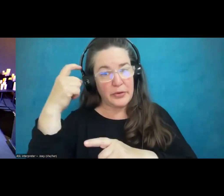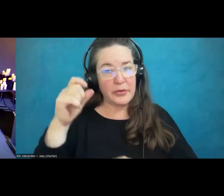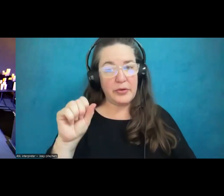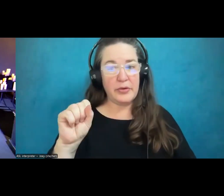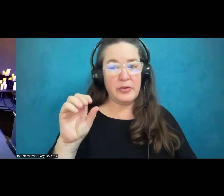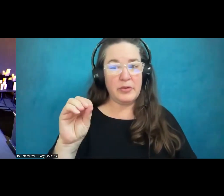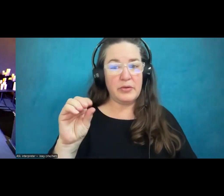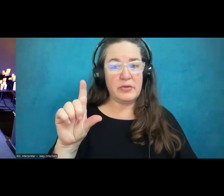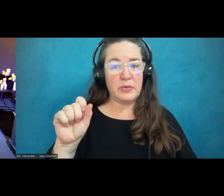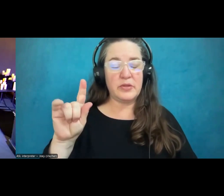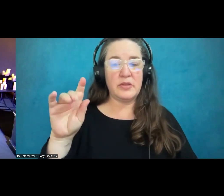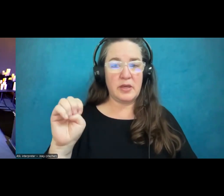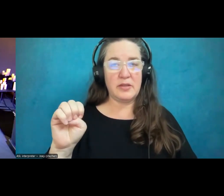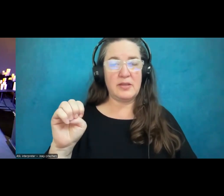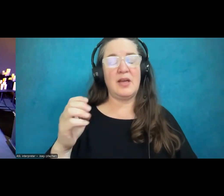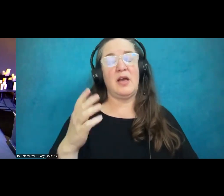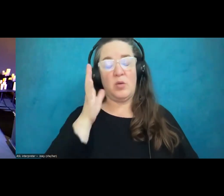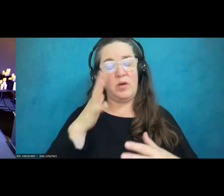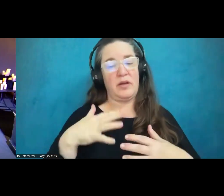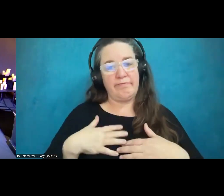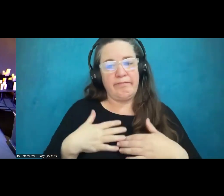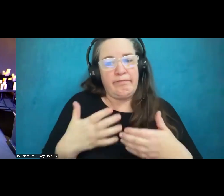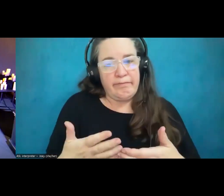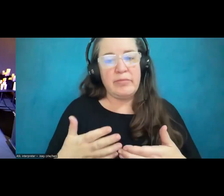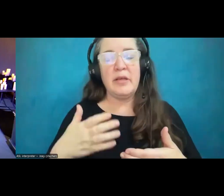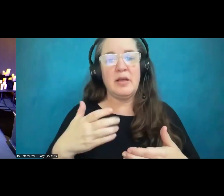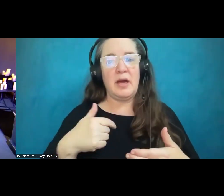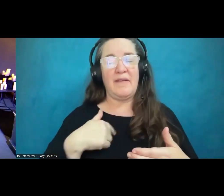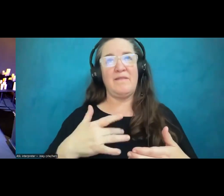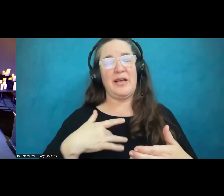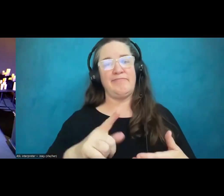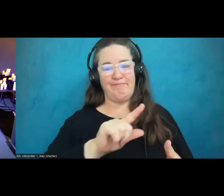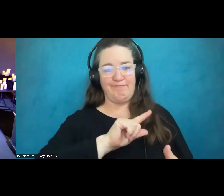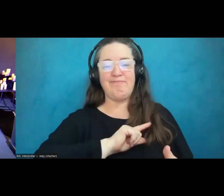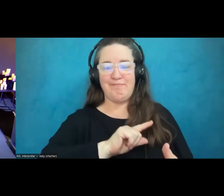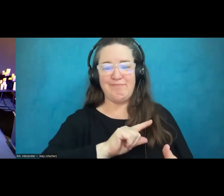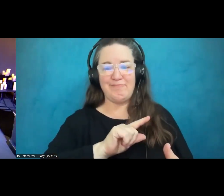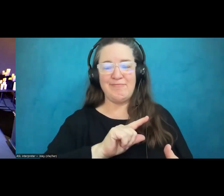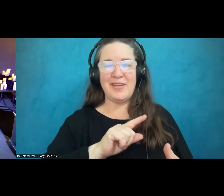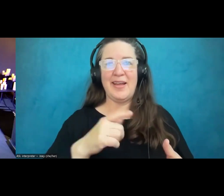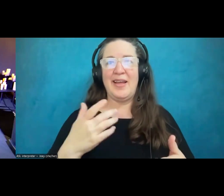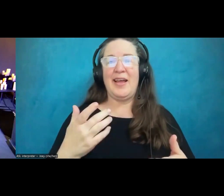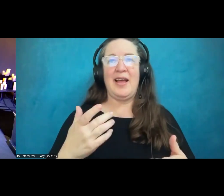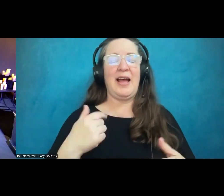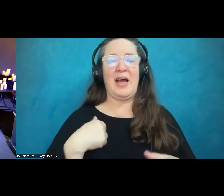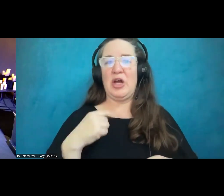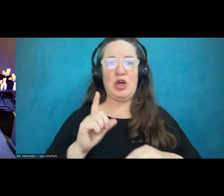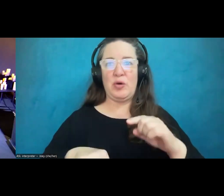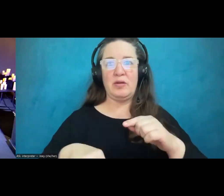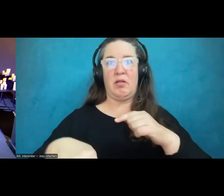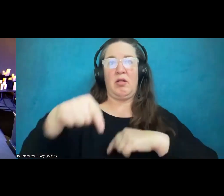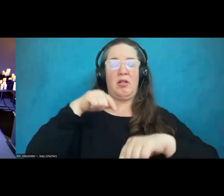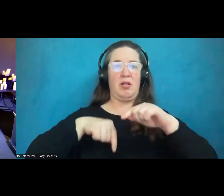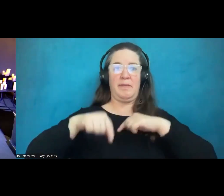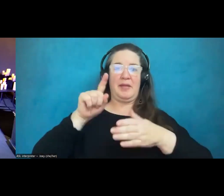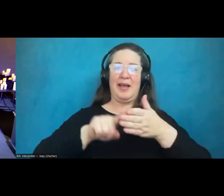guilt brought me back to the cello because I couldn't tell my friend at the last minute that I was gonna back out of her party. So